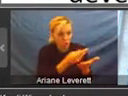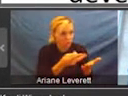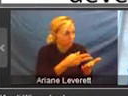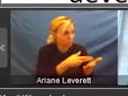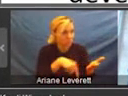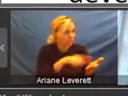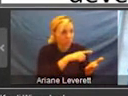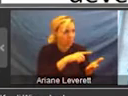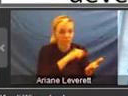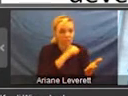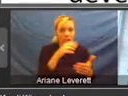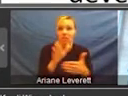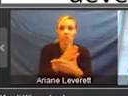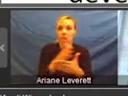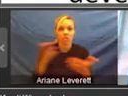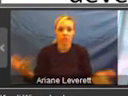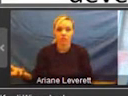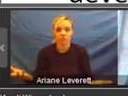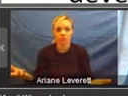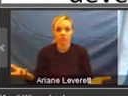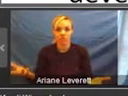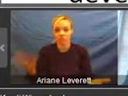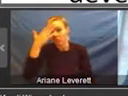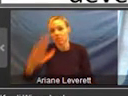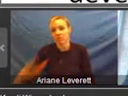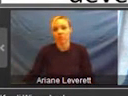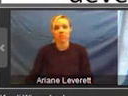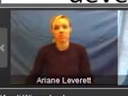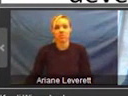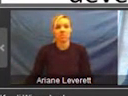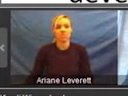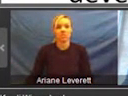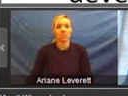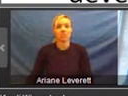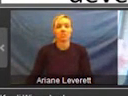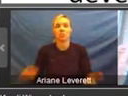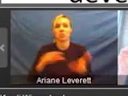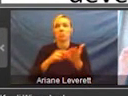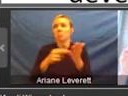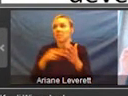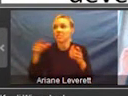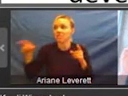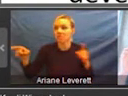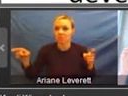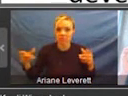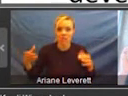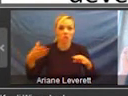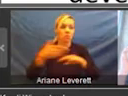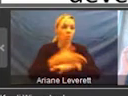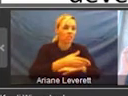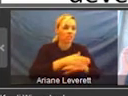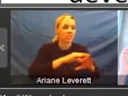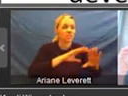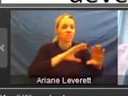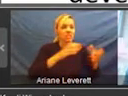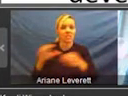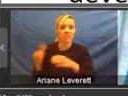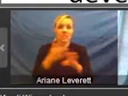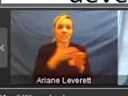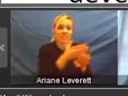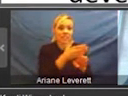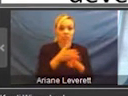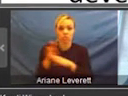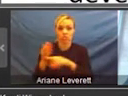or too limited cross-sectoral collaboration, learning from each other, and there's still a lot of reinventing the wheel